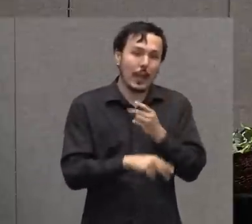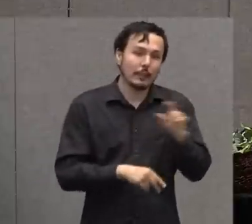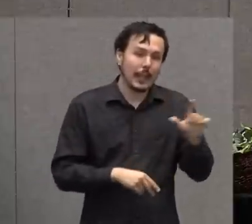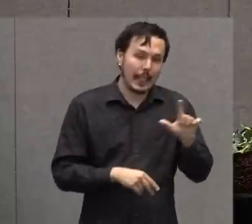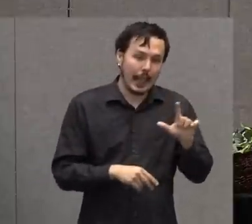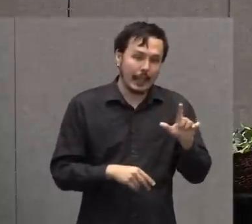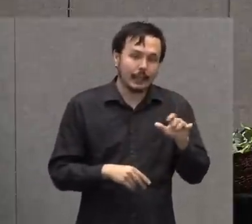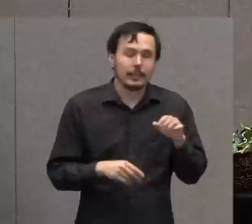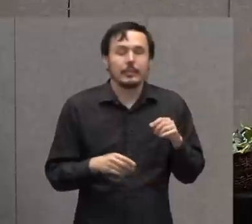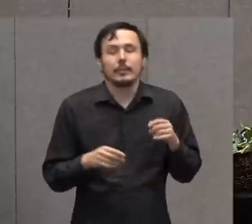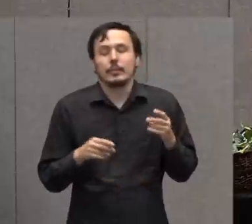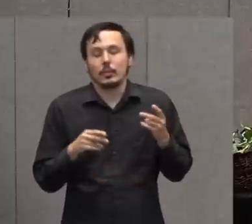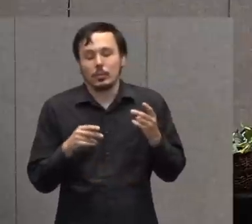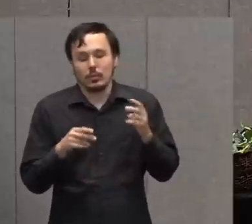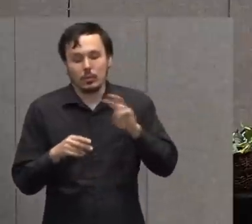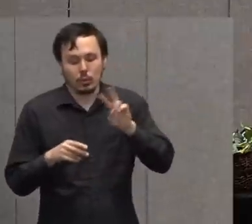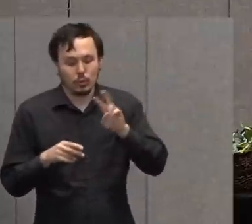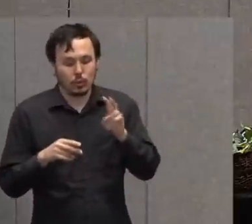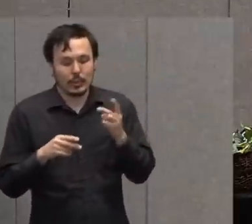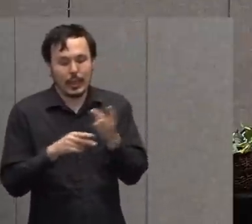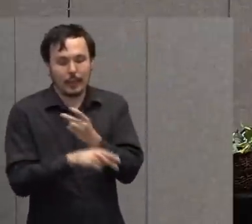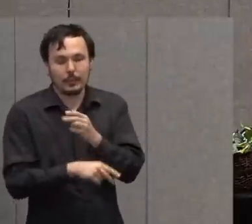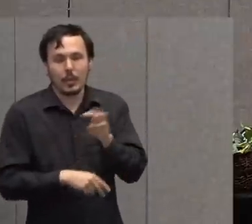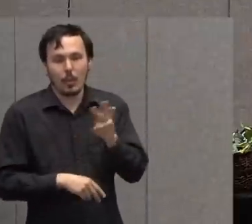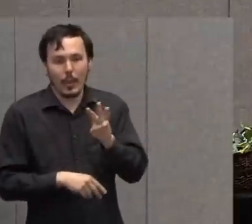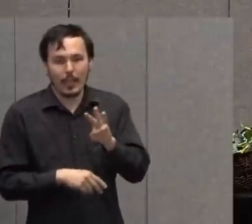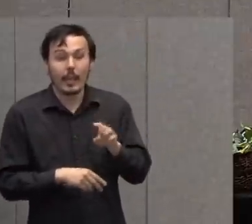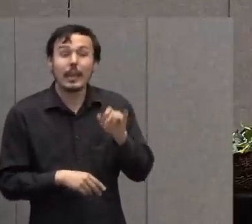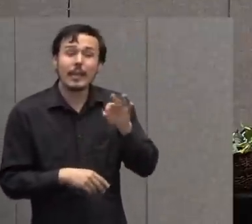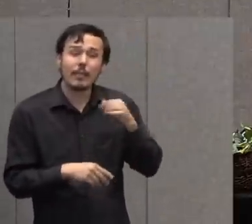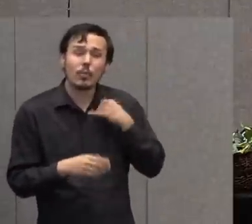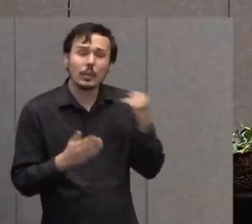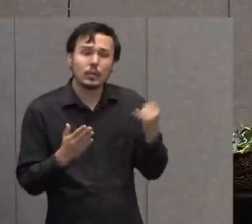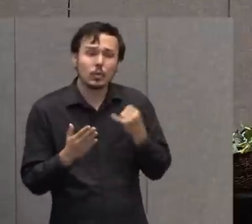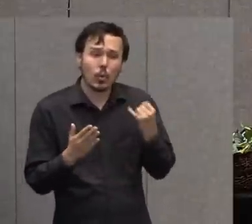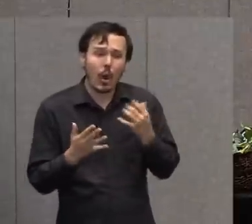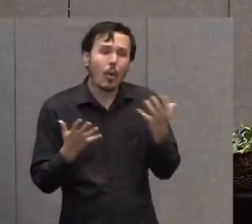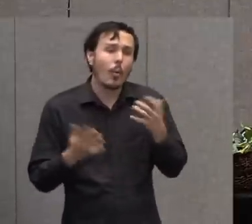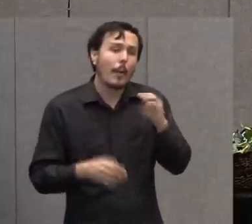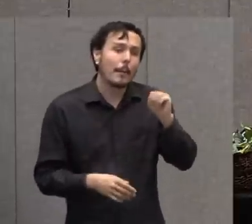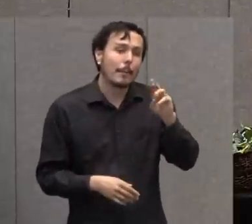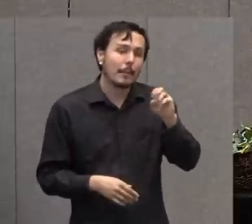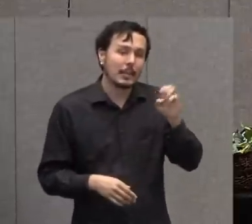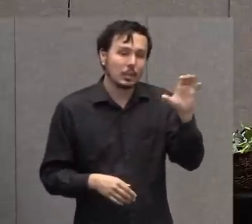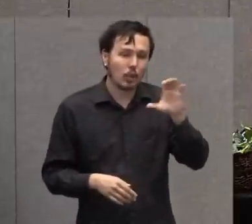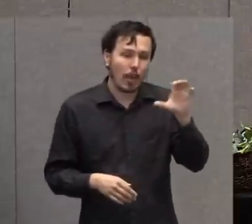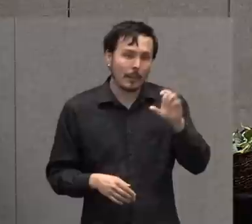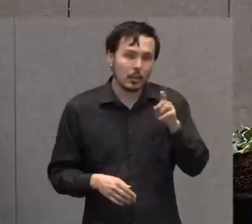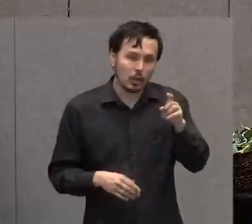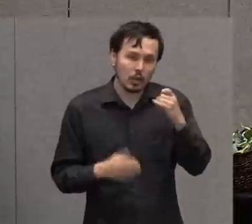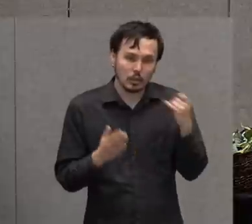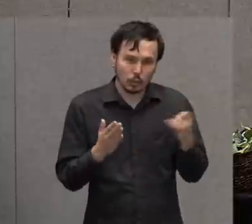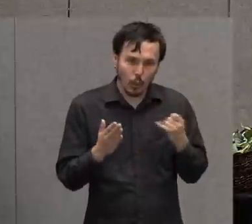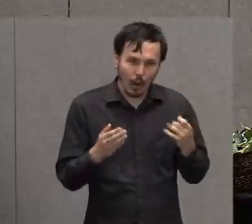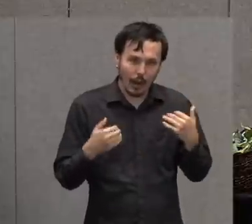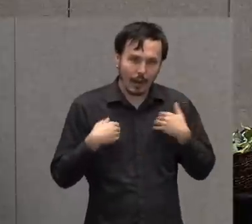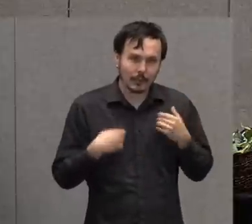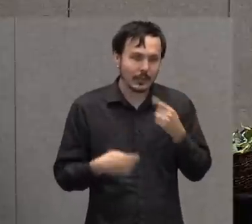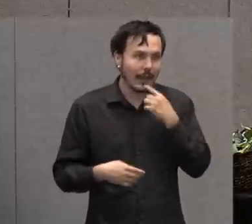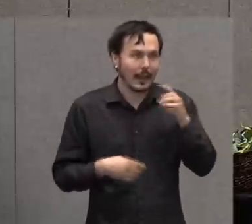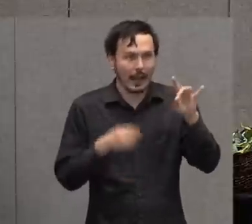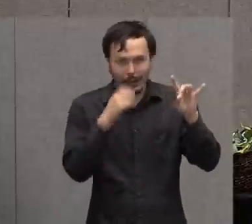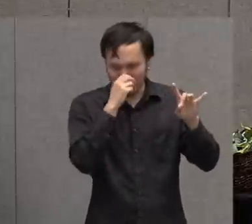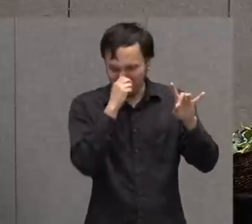drew out what Mrs. Comfort had on her plan, she had 8